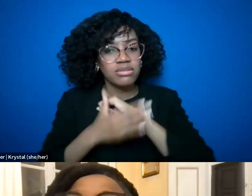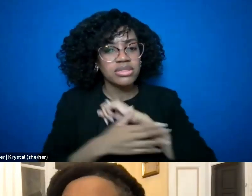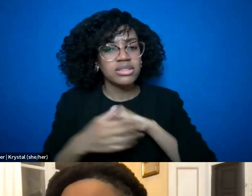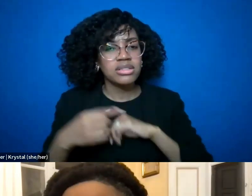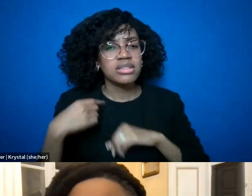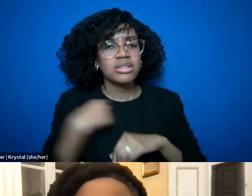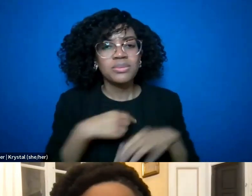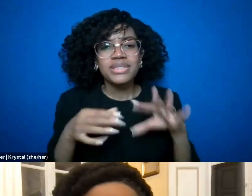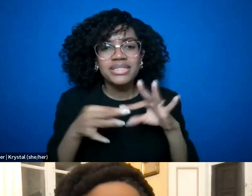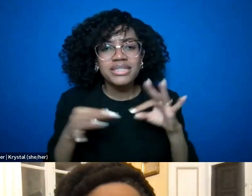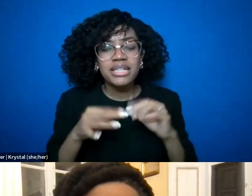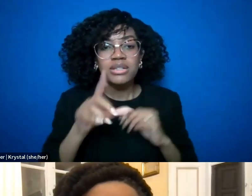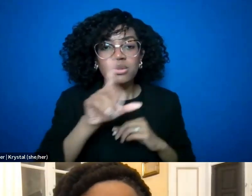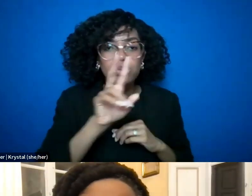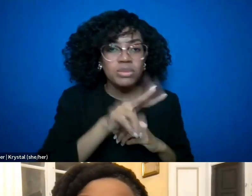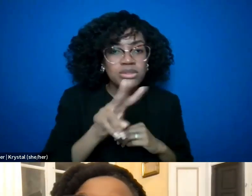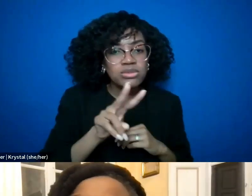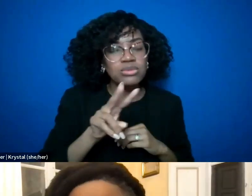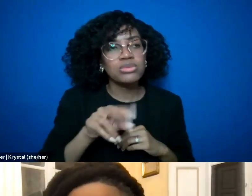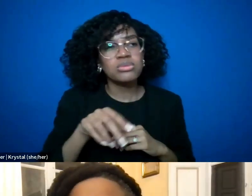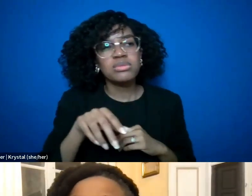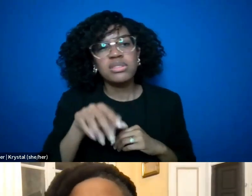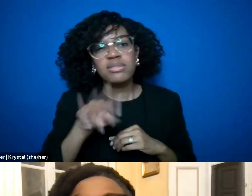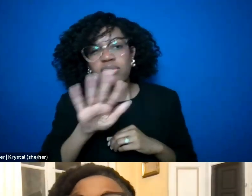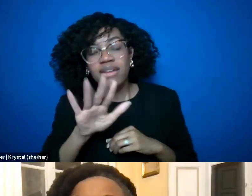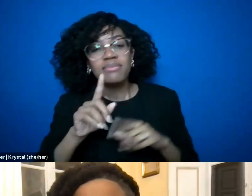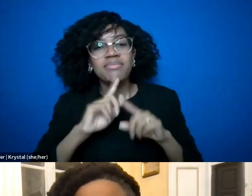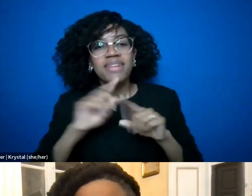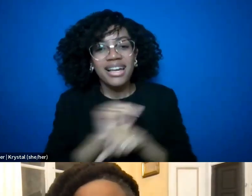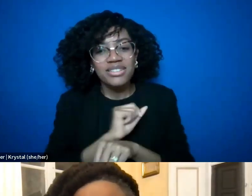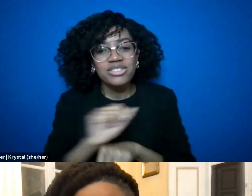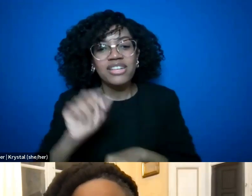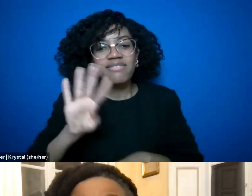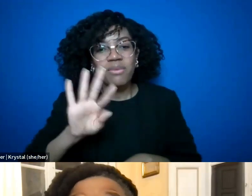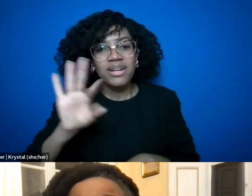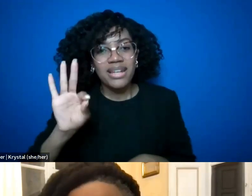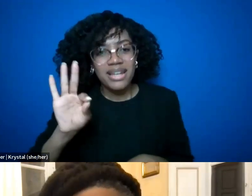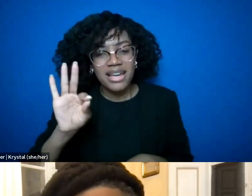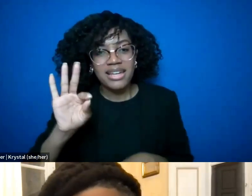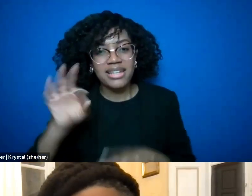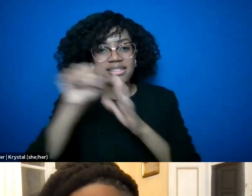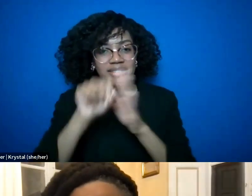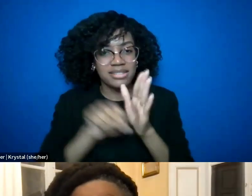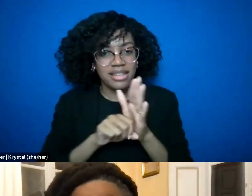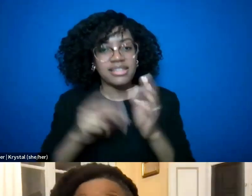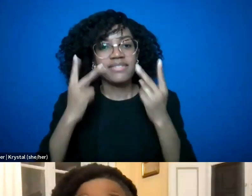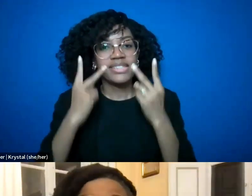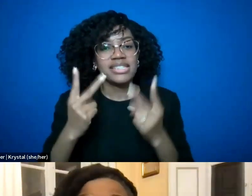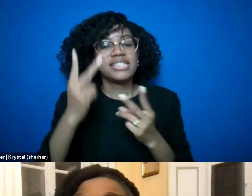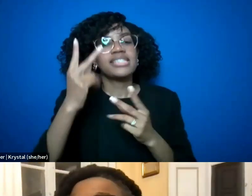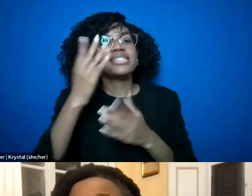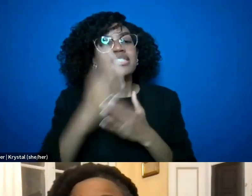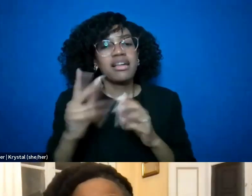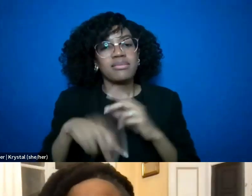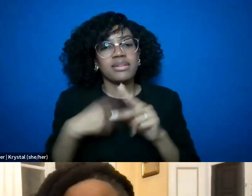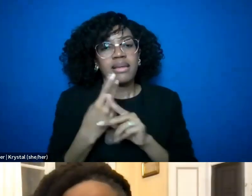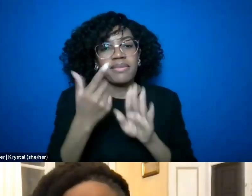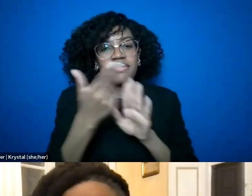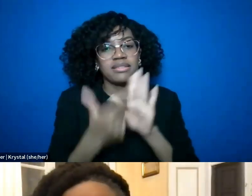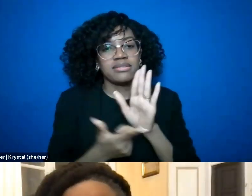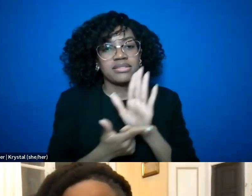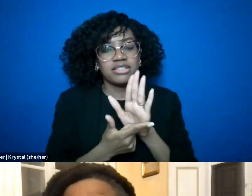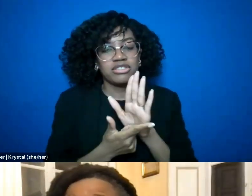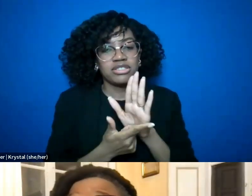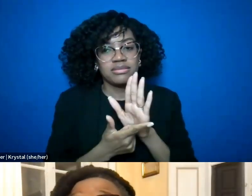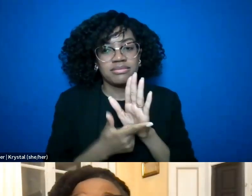actually 49 states have seen some kind of legislation introduced. It's not just a red